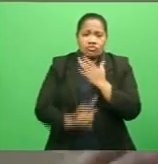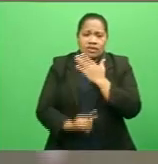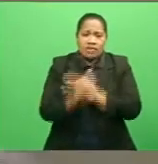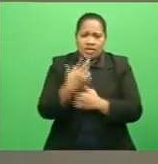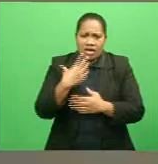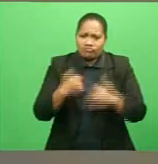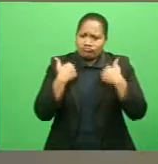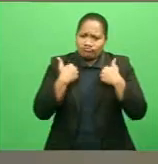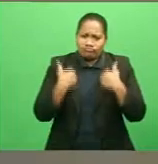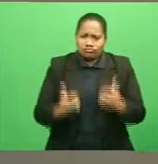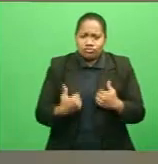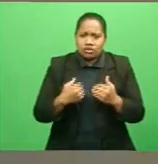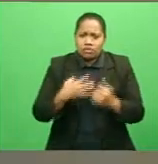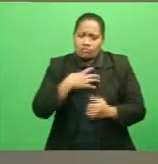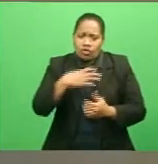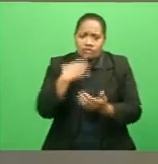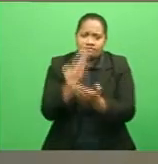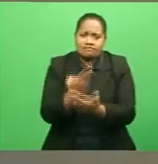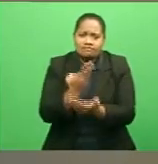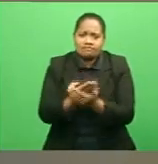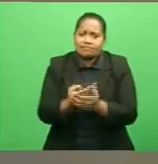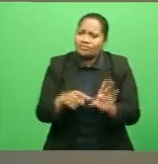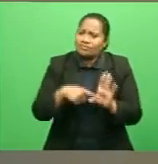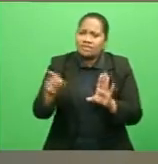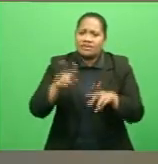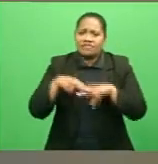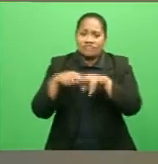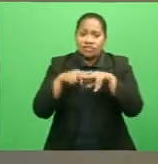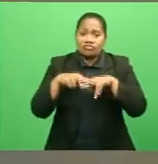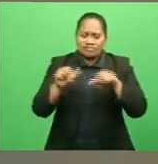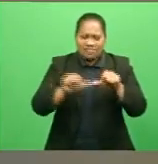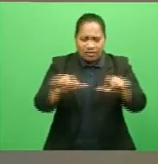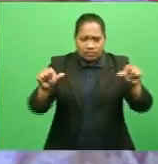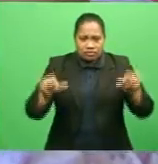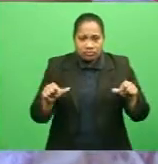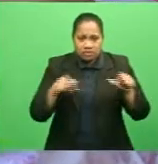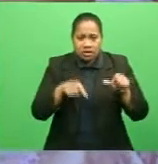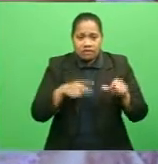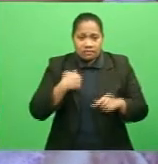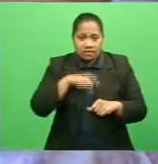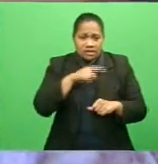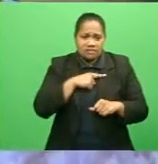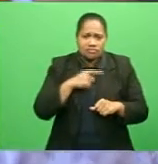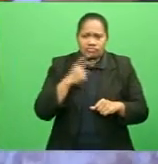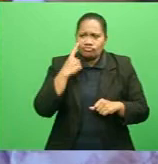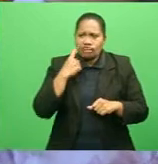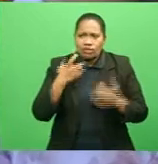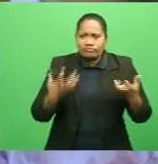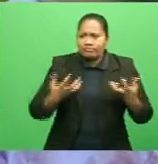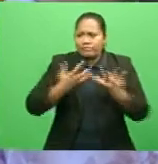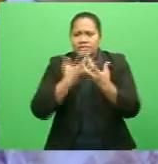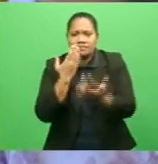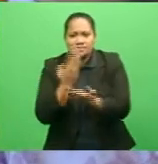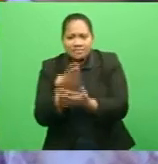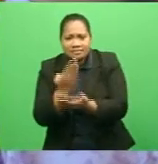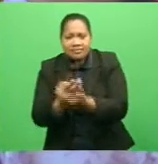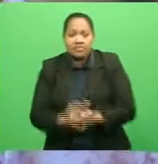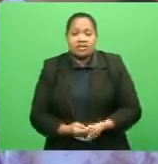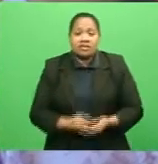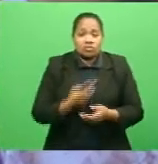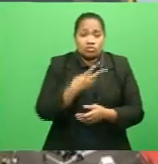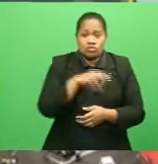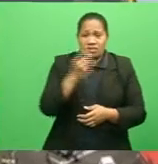out of Fiji, agricultural product. For us, it's about meeting the demand. Since 2012, the Indonesian investors